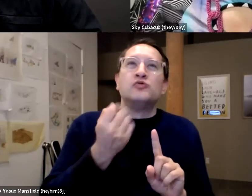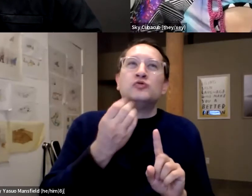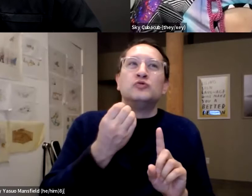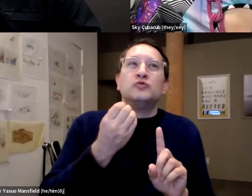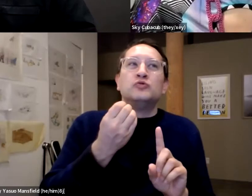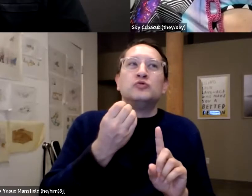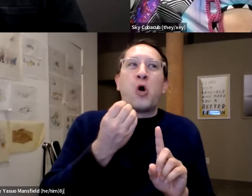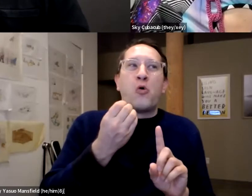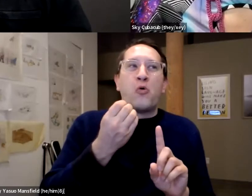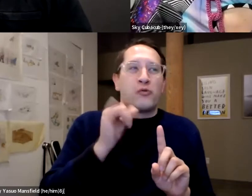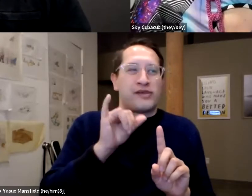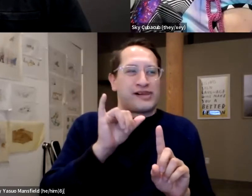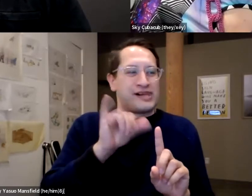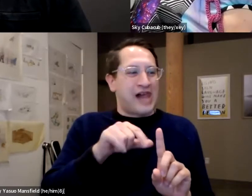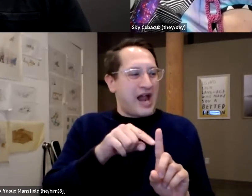society.